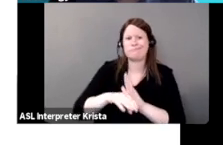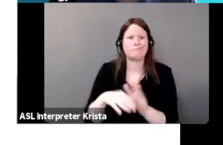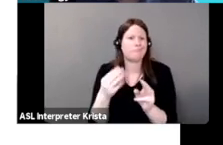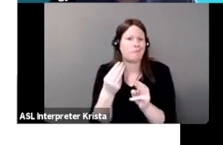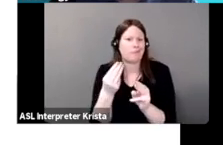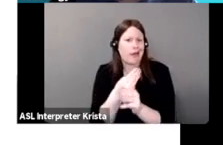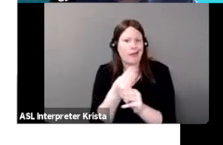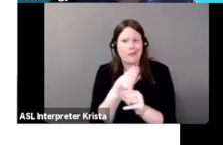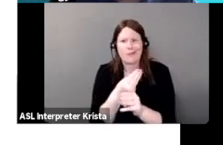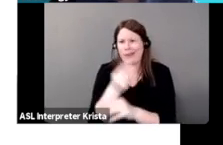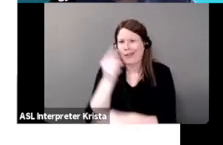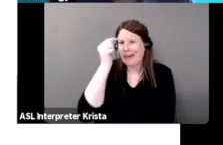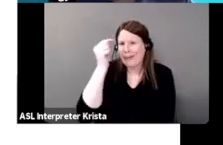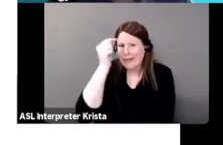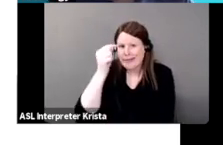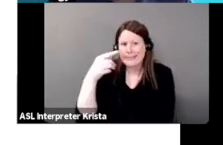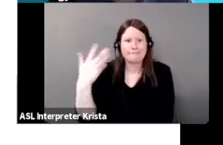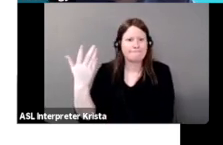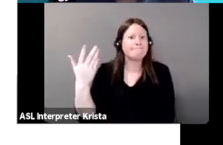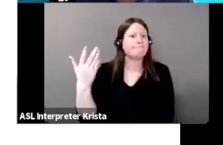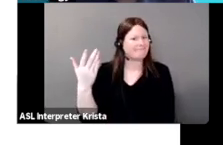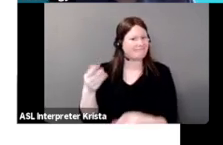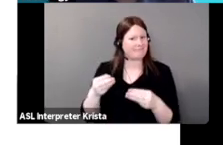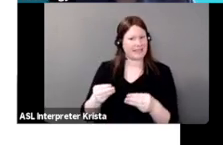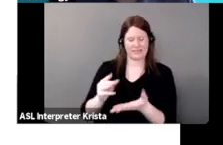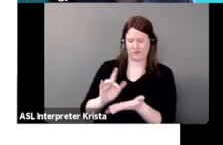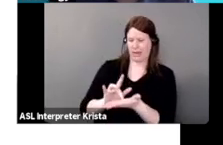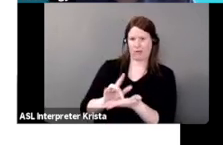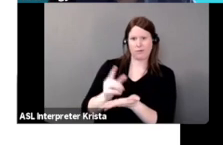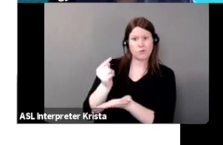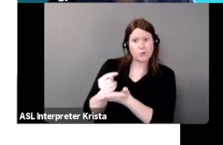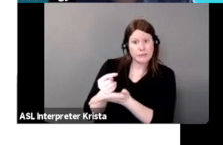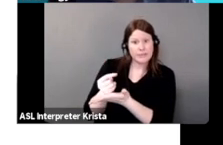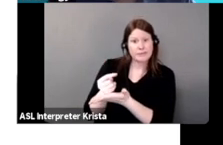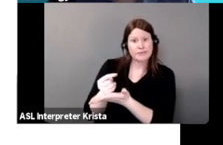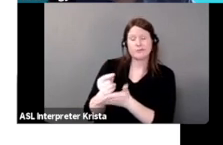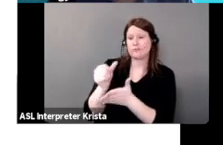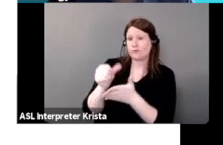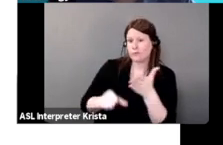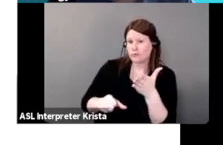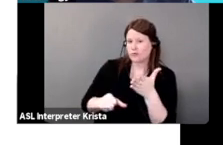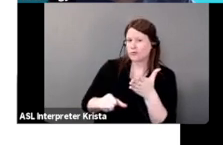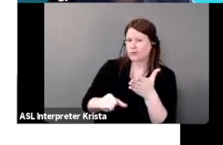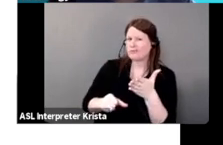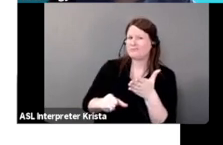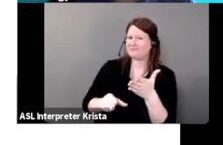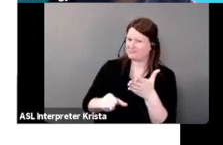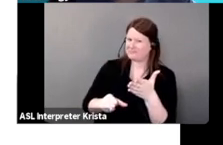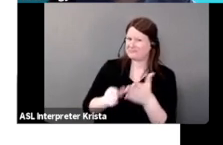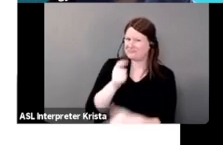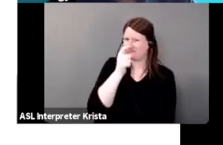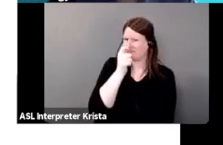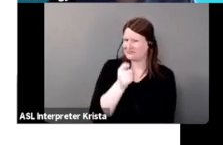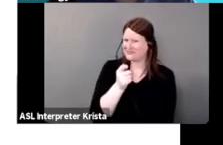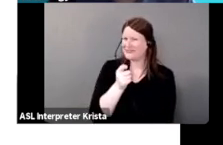methods of medical treatment or surgery. That's an interesting caveat that most countries put